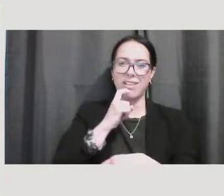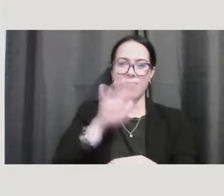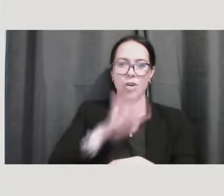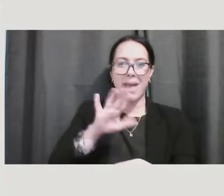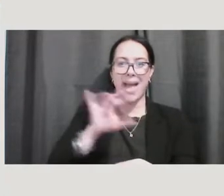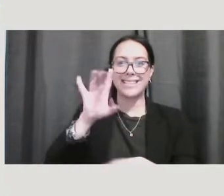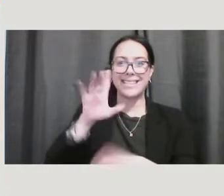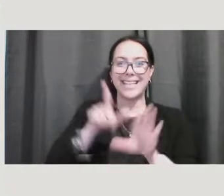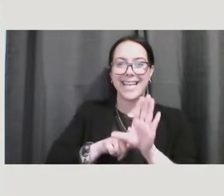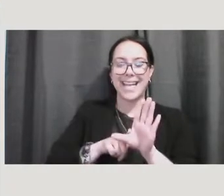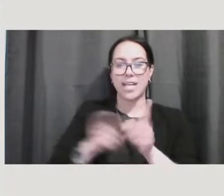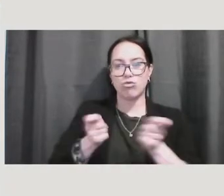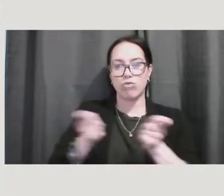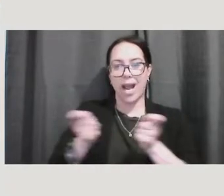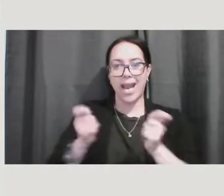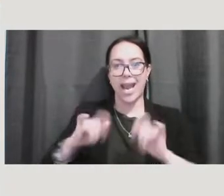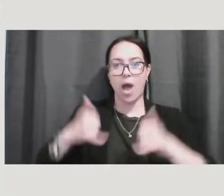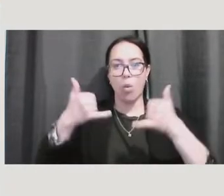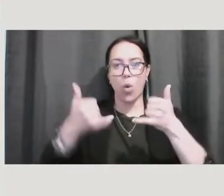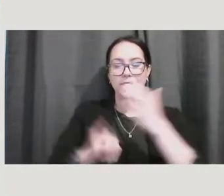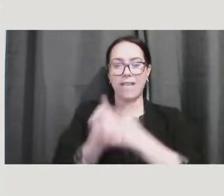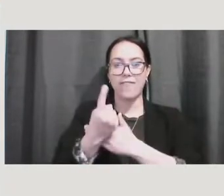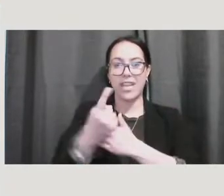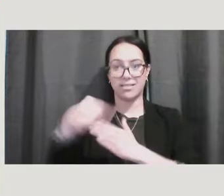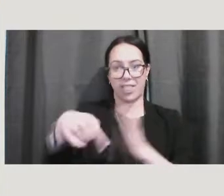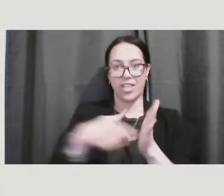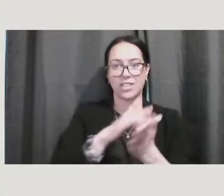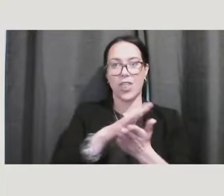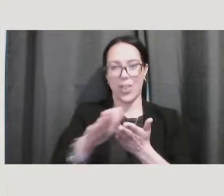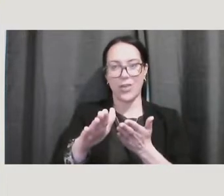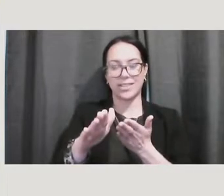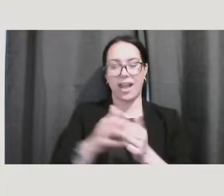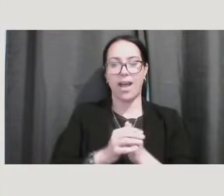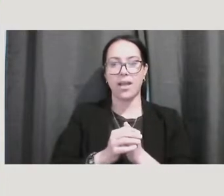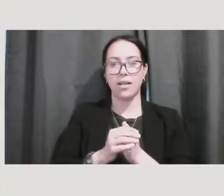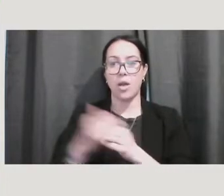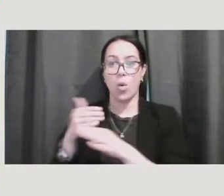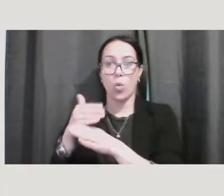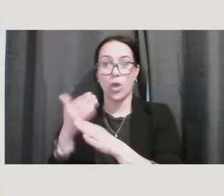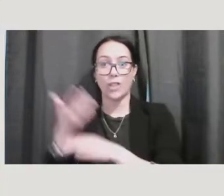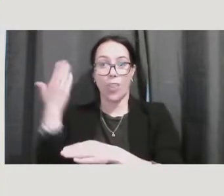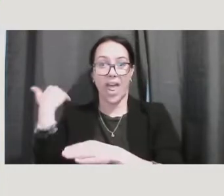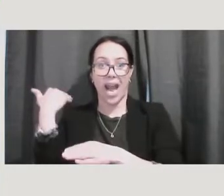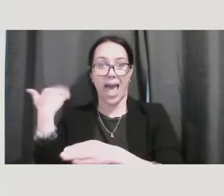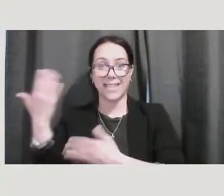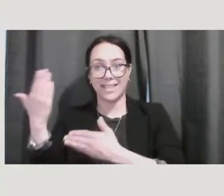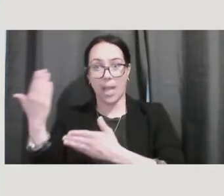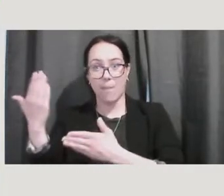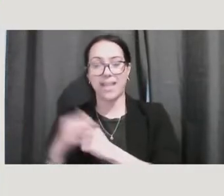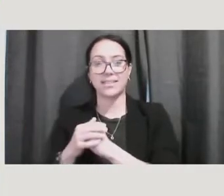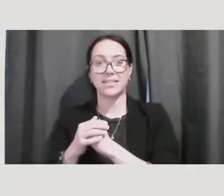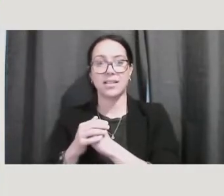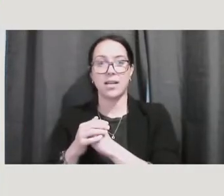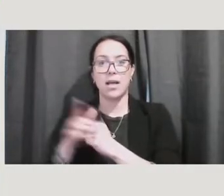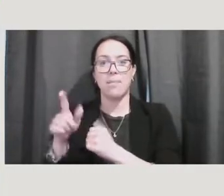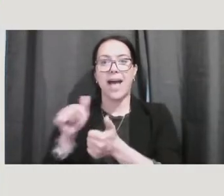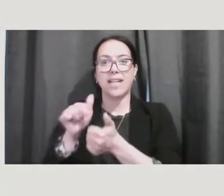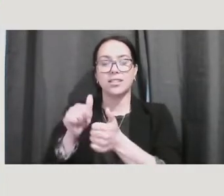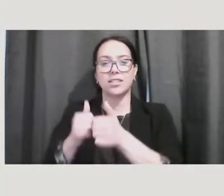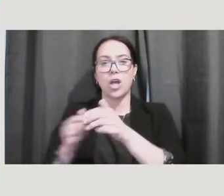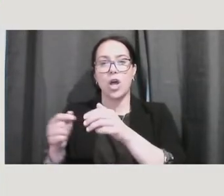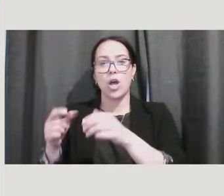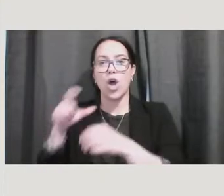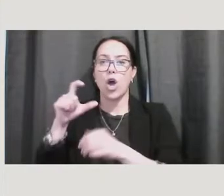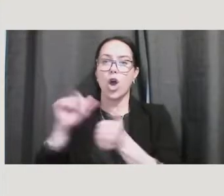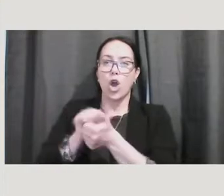running our Awards events which is this Thursday uh worked on the last Summit but found our co-founder of Pacific underground and they